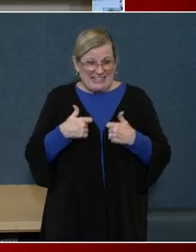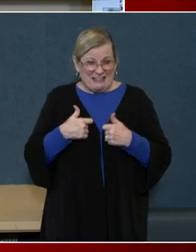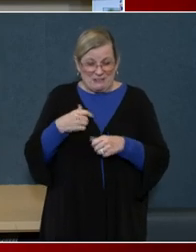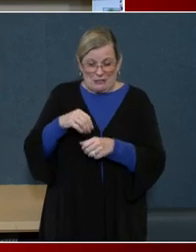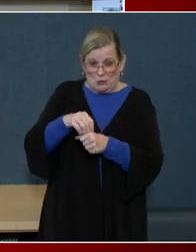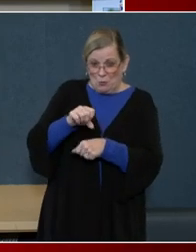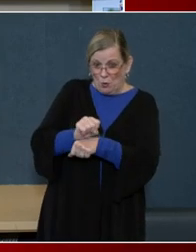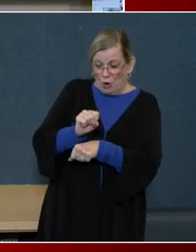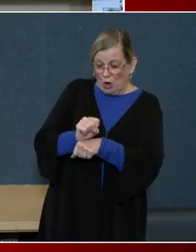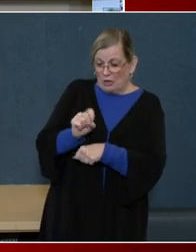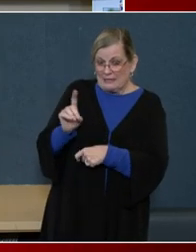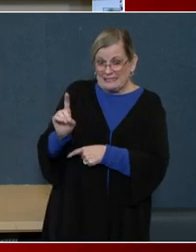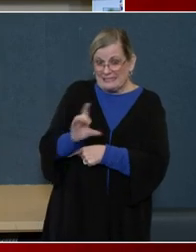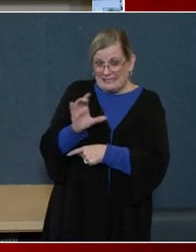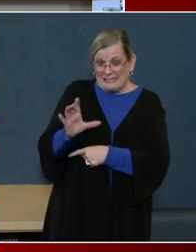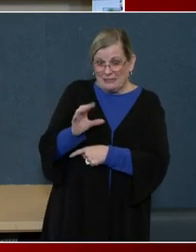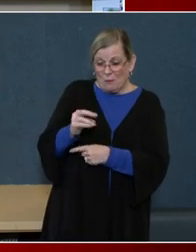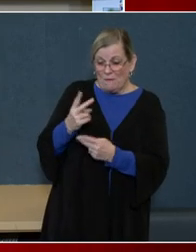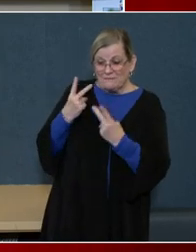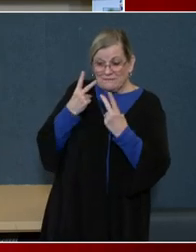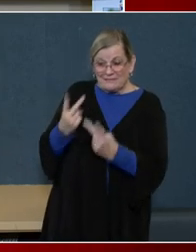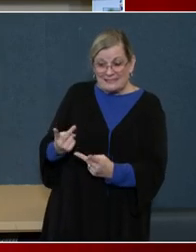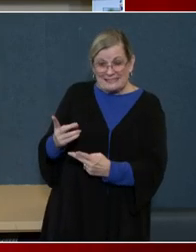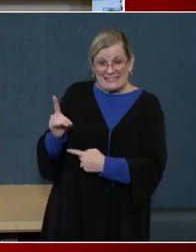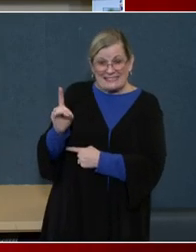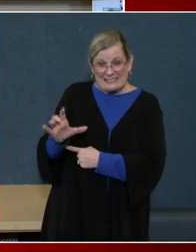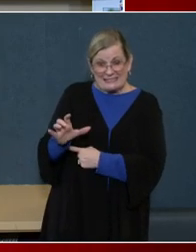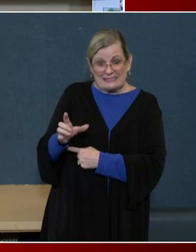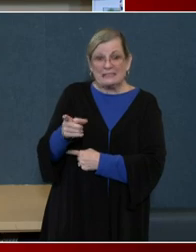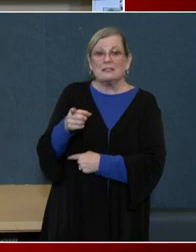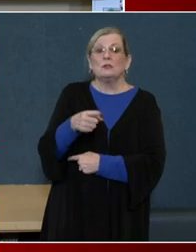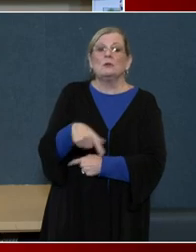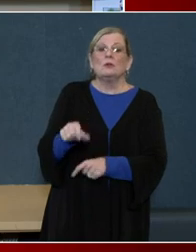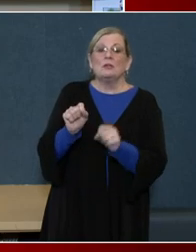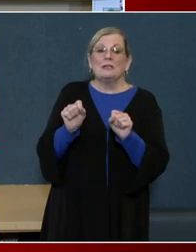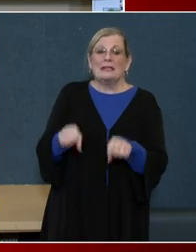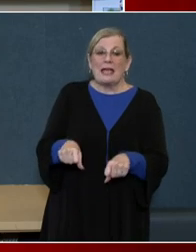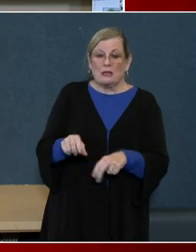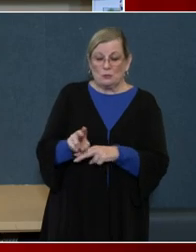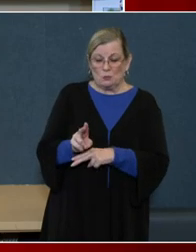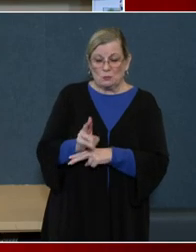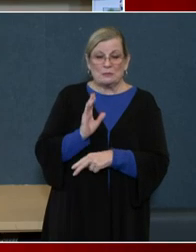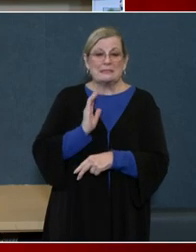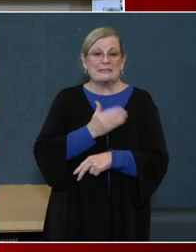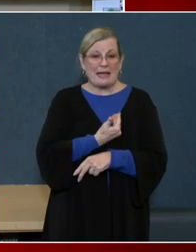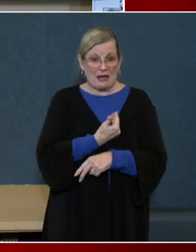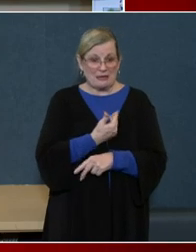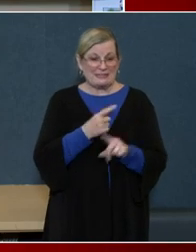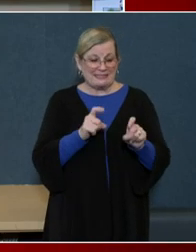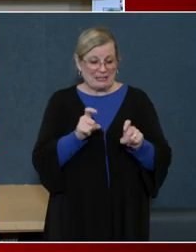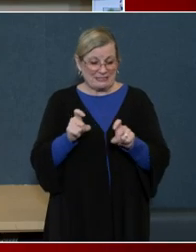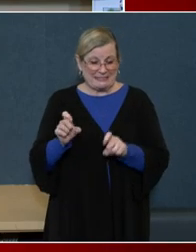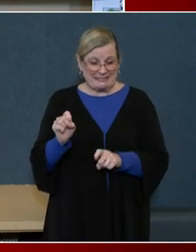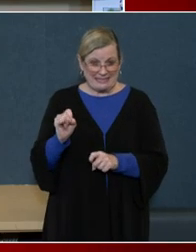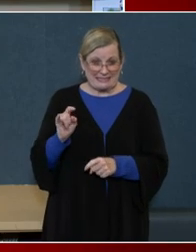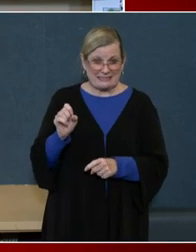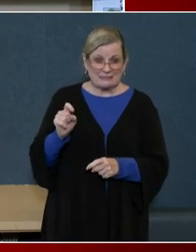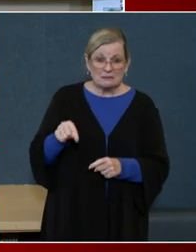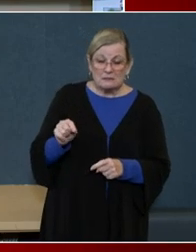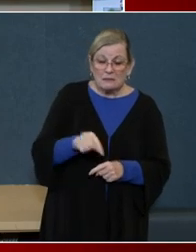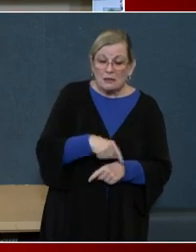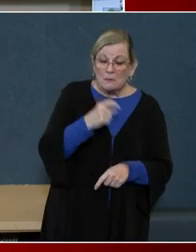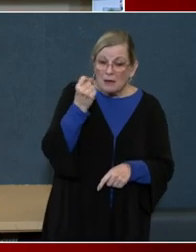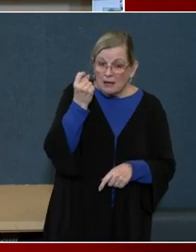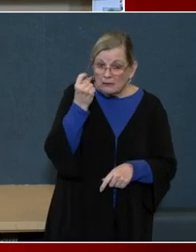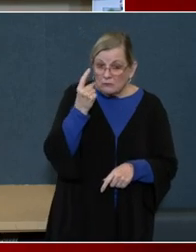D.C., you can use our sites for testing. But we remind you, if you go to a